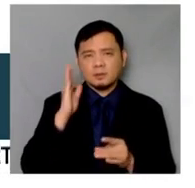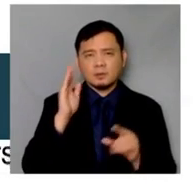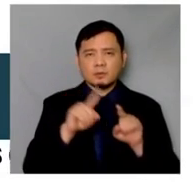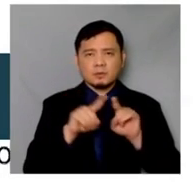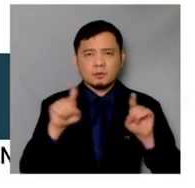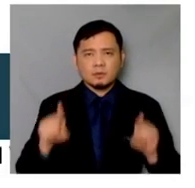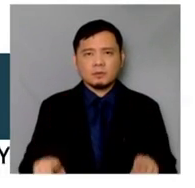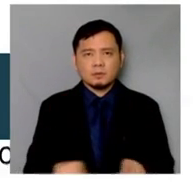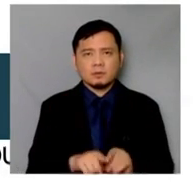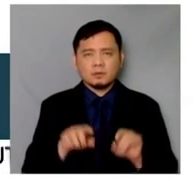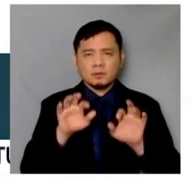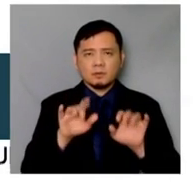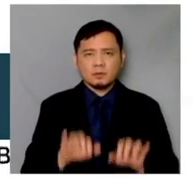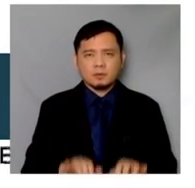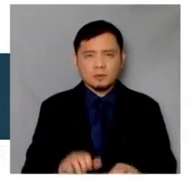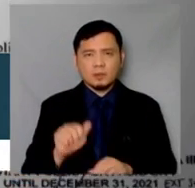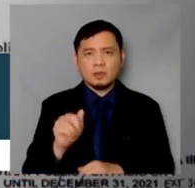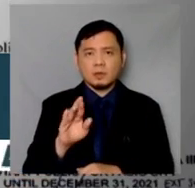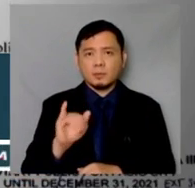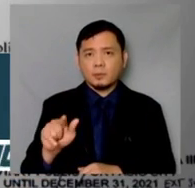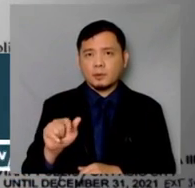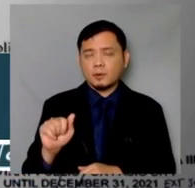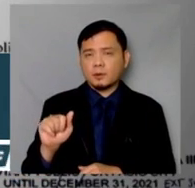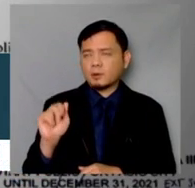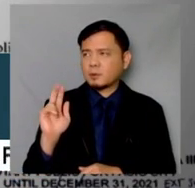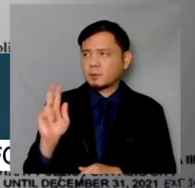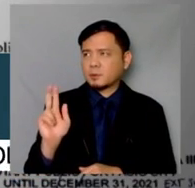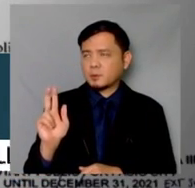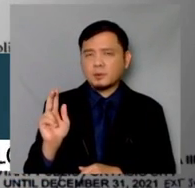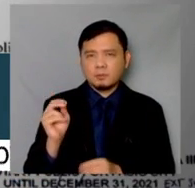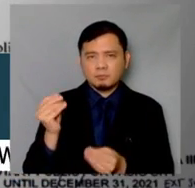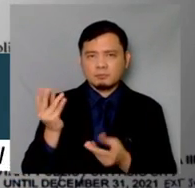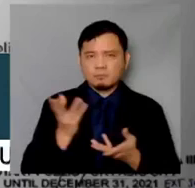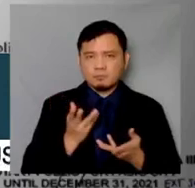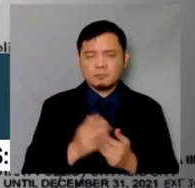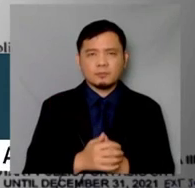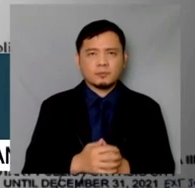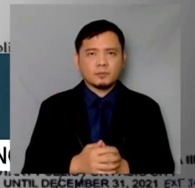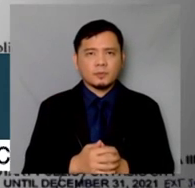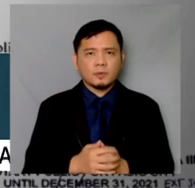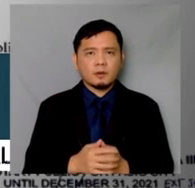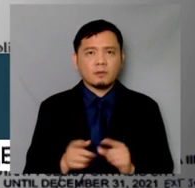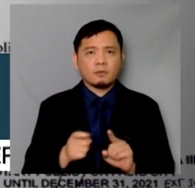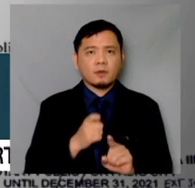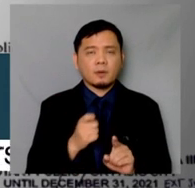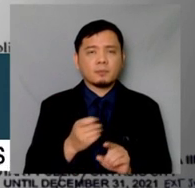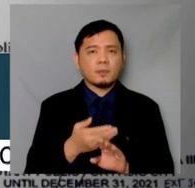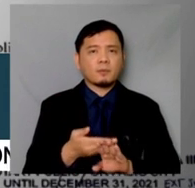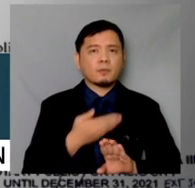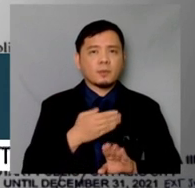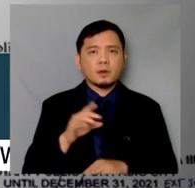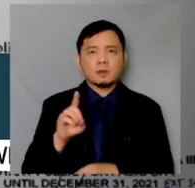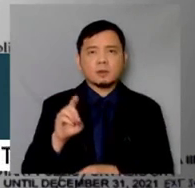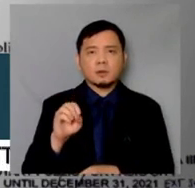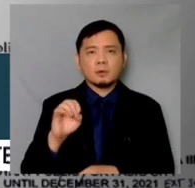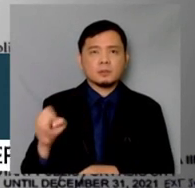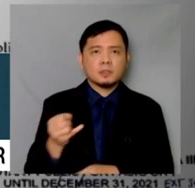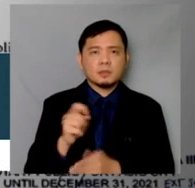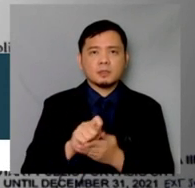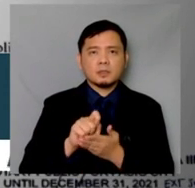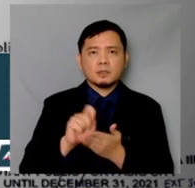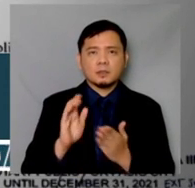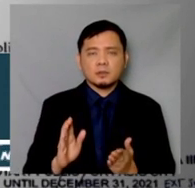last April 30, it comes straight from the former DOJ secretary and some